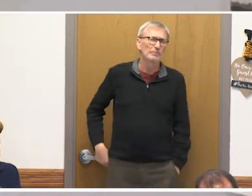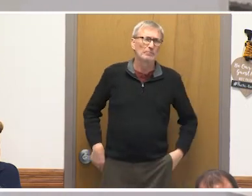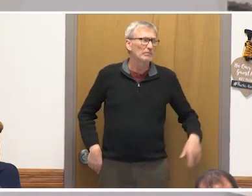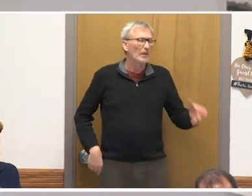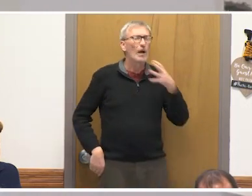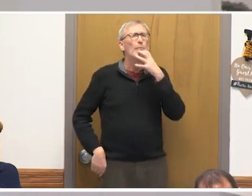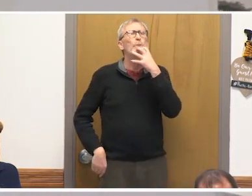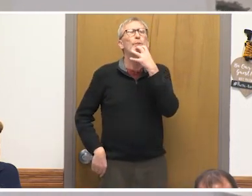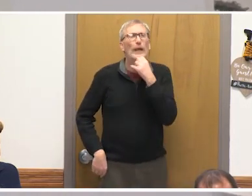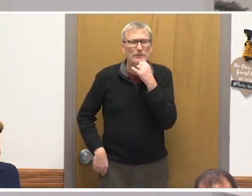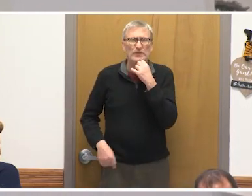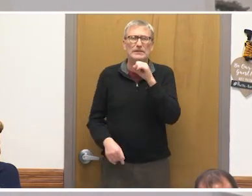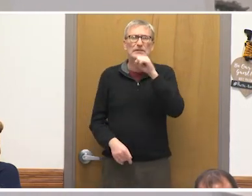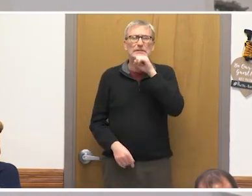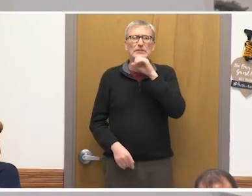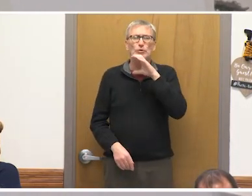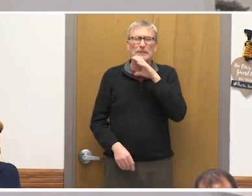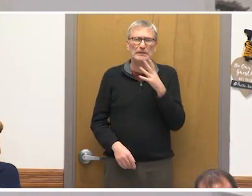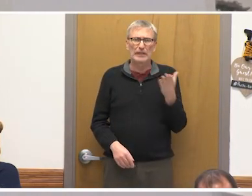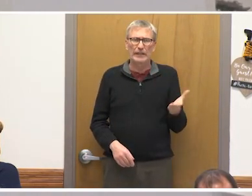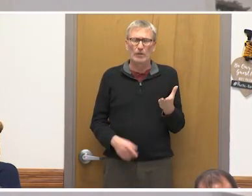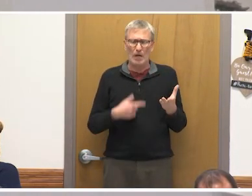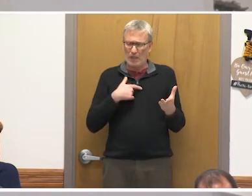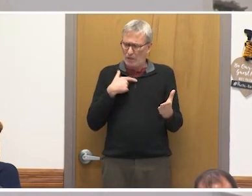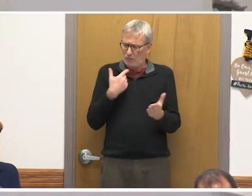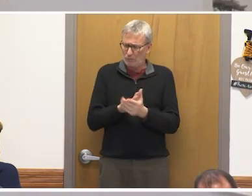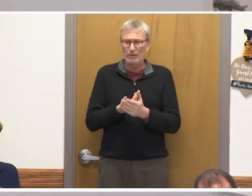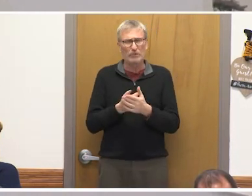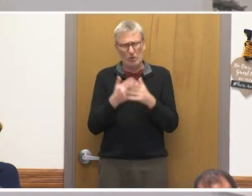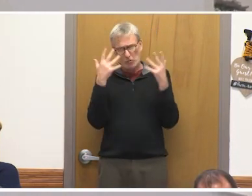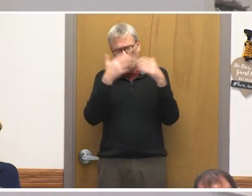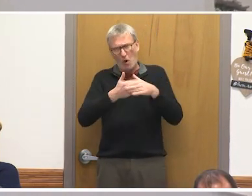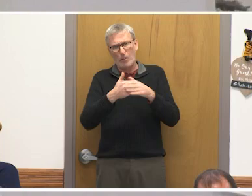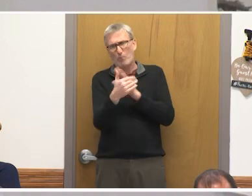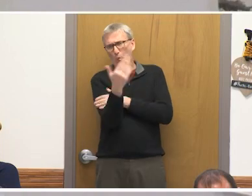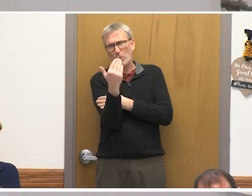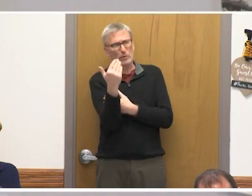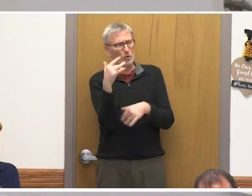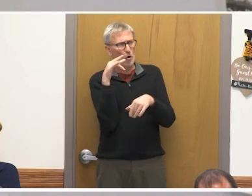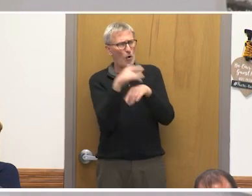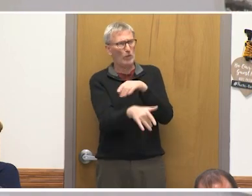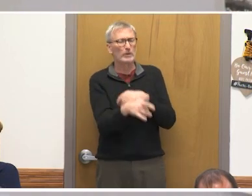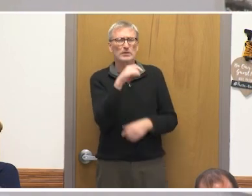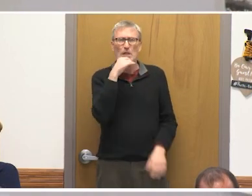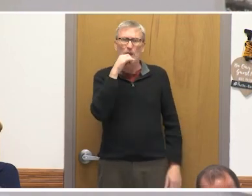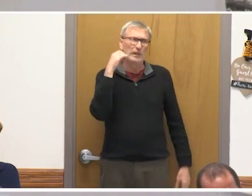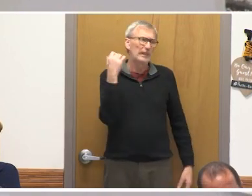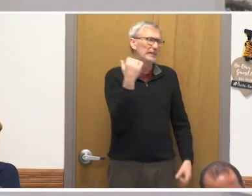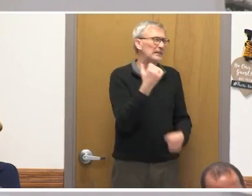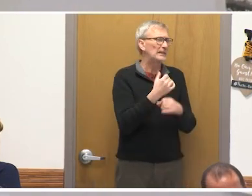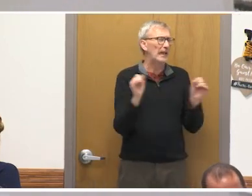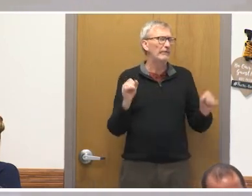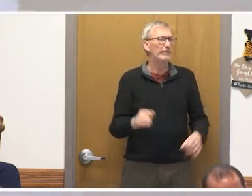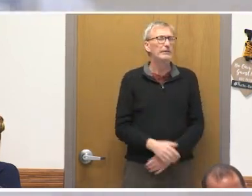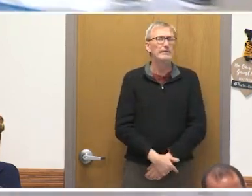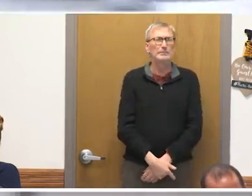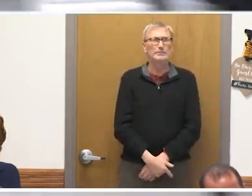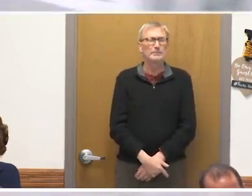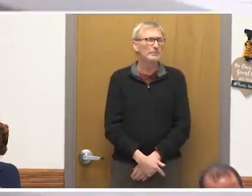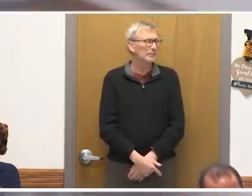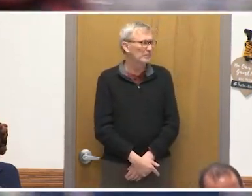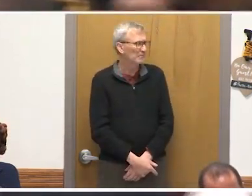are here. I come early in the morning, very early in the morning when it's still dark, and it's not safe. So